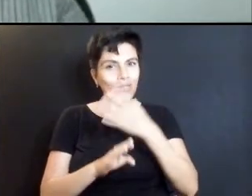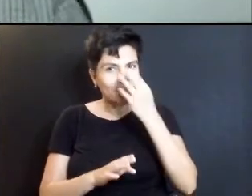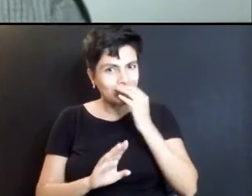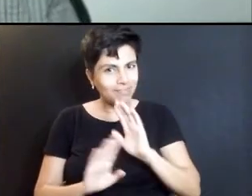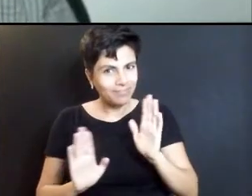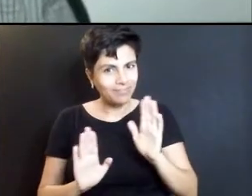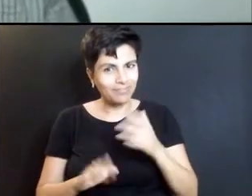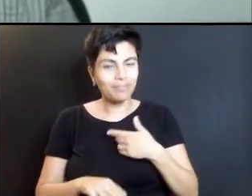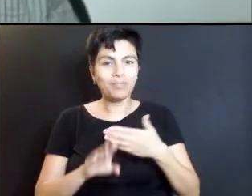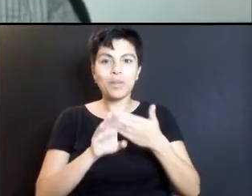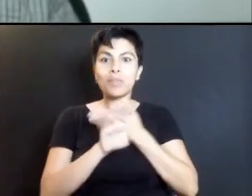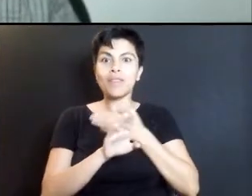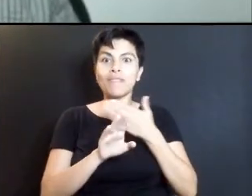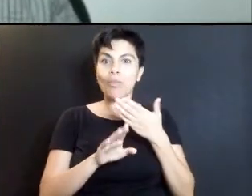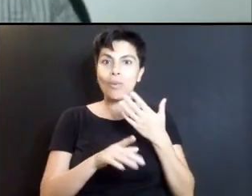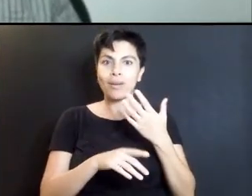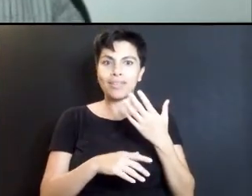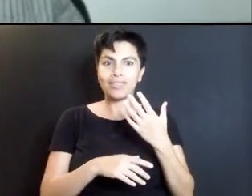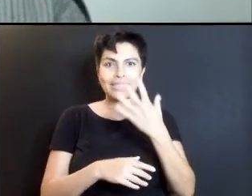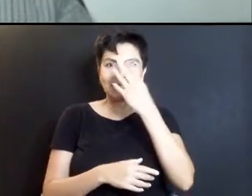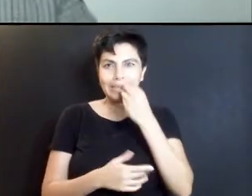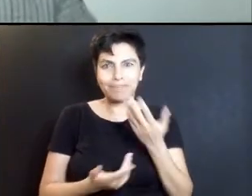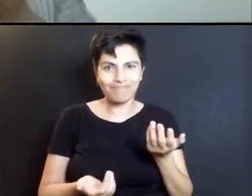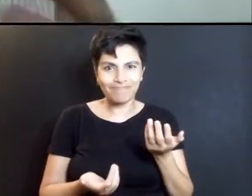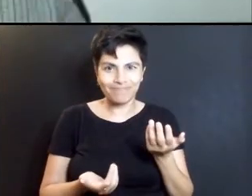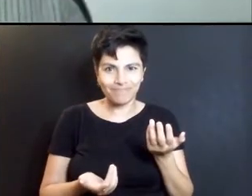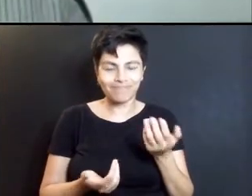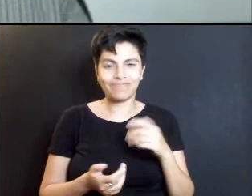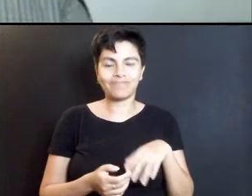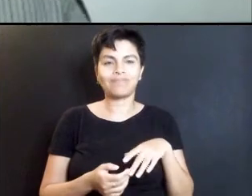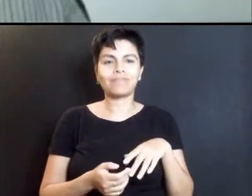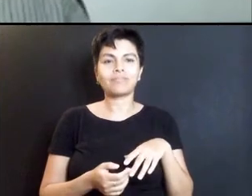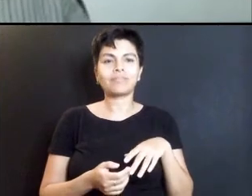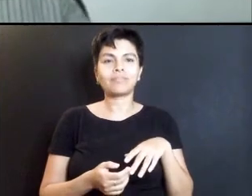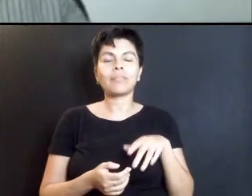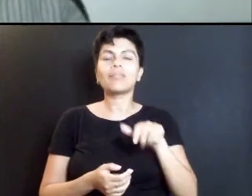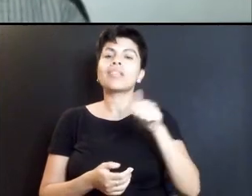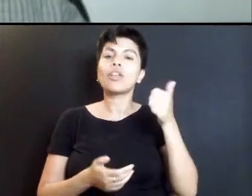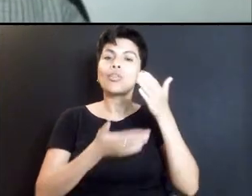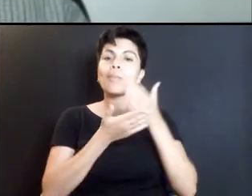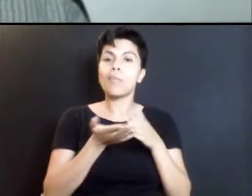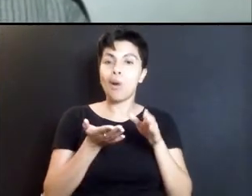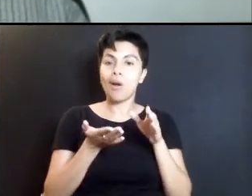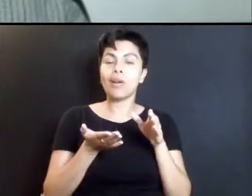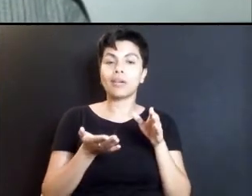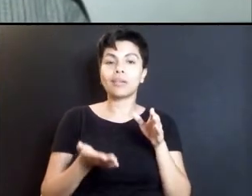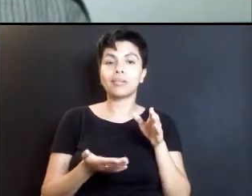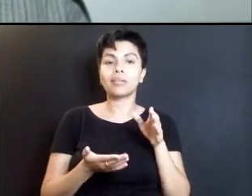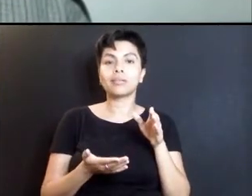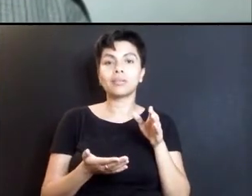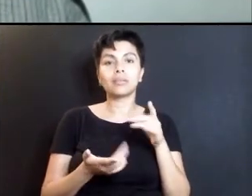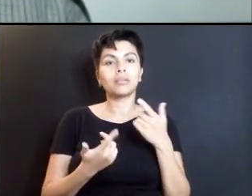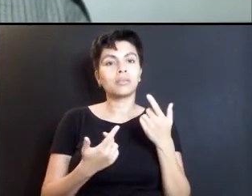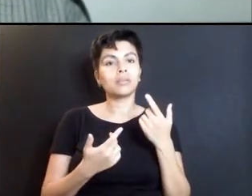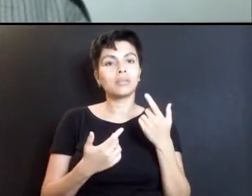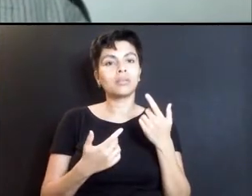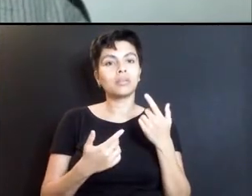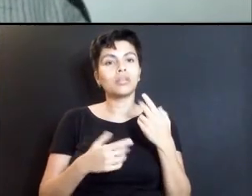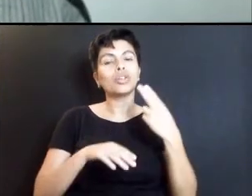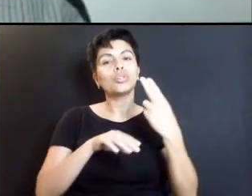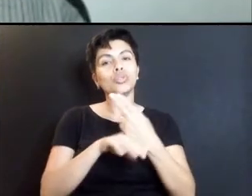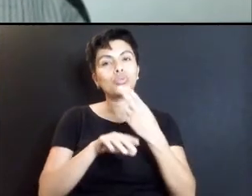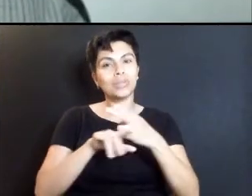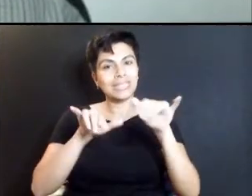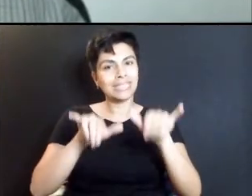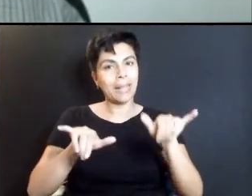bed, not before they're going to sleep. The other element of that is use a similar